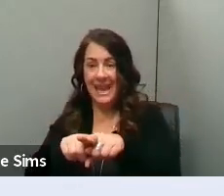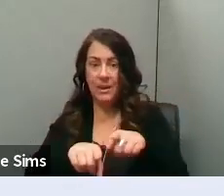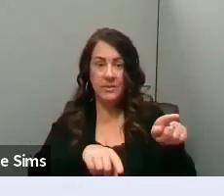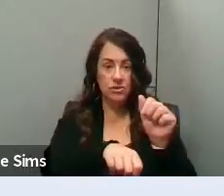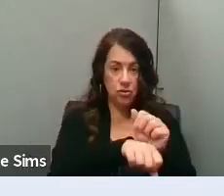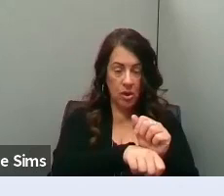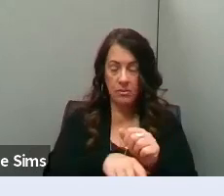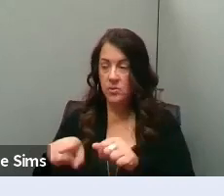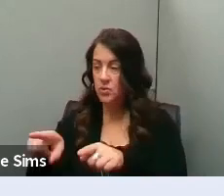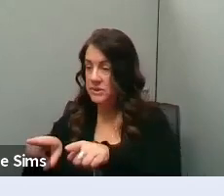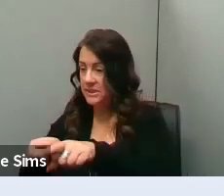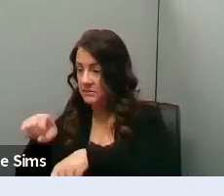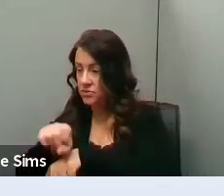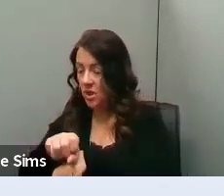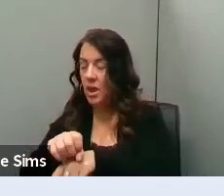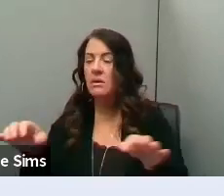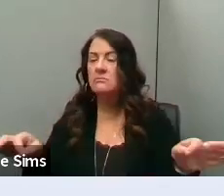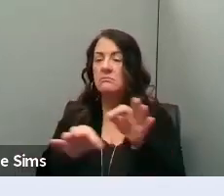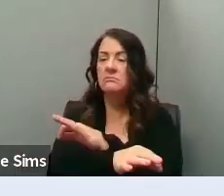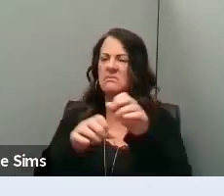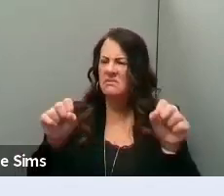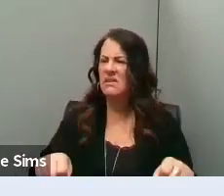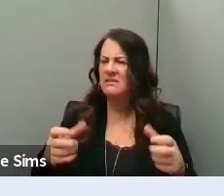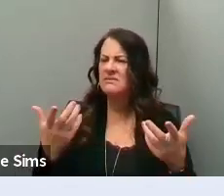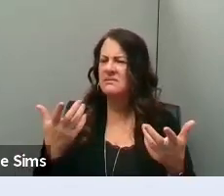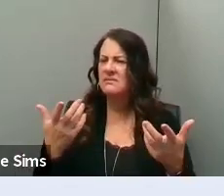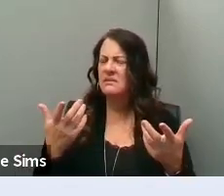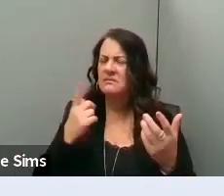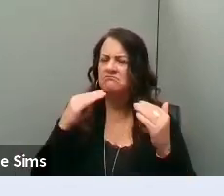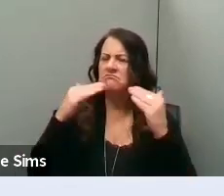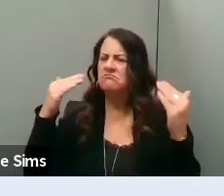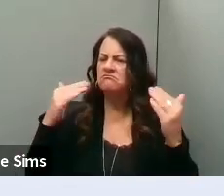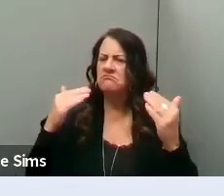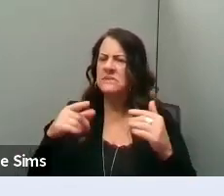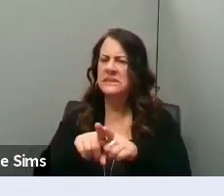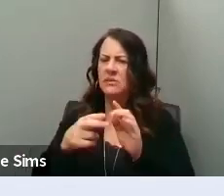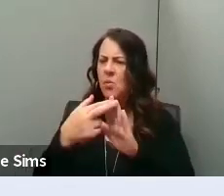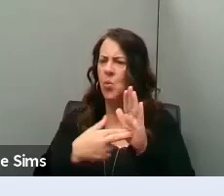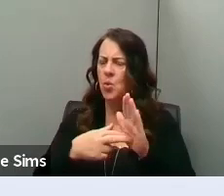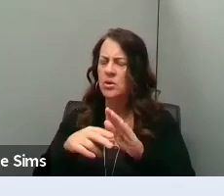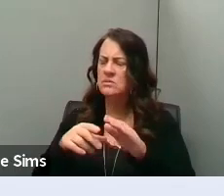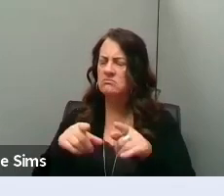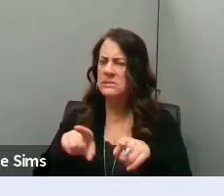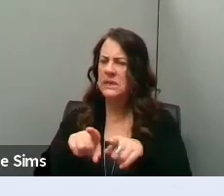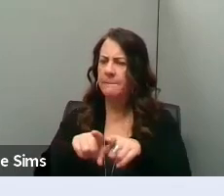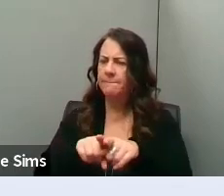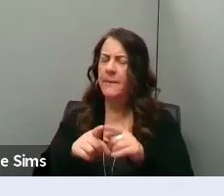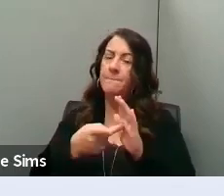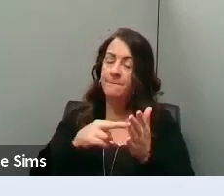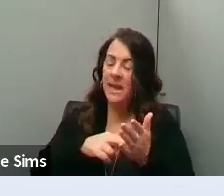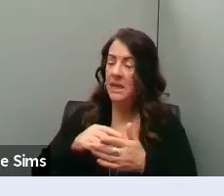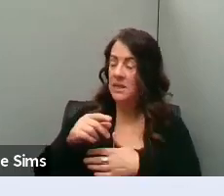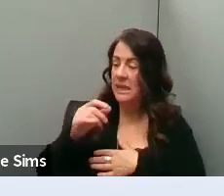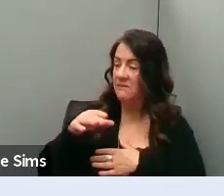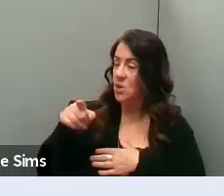rules apply as always. You have to be able to do those jobs effectively with